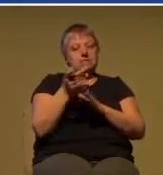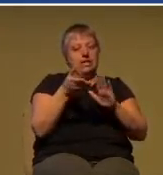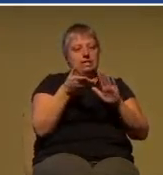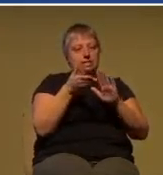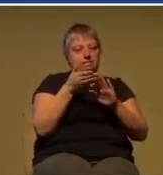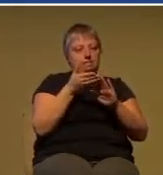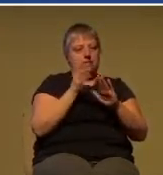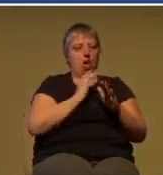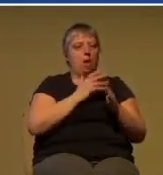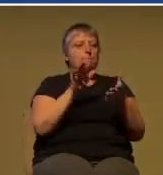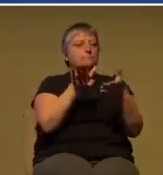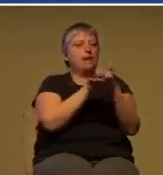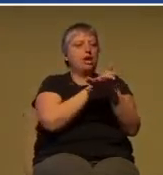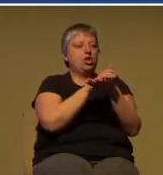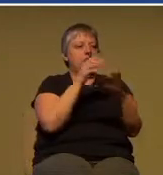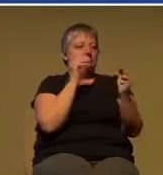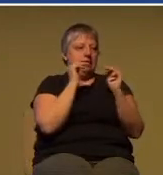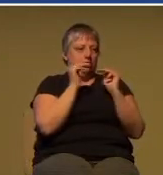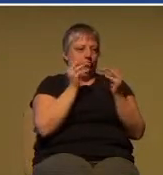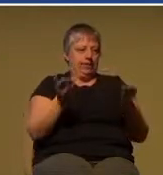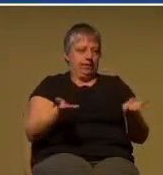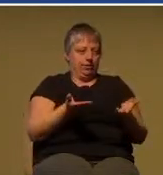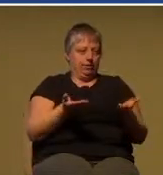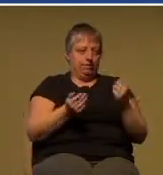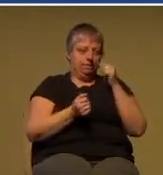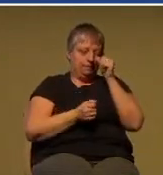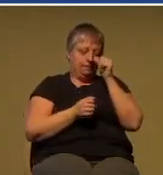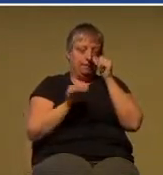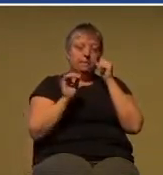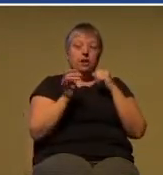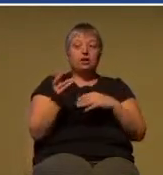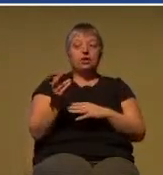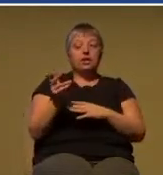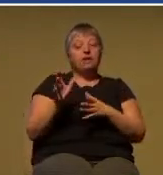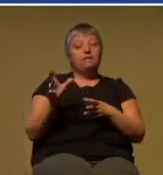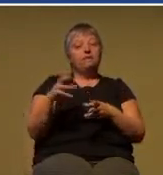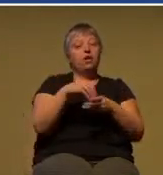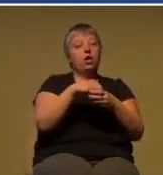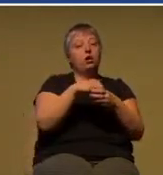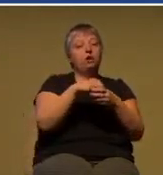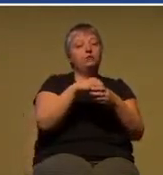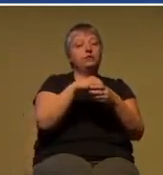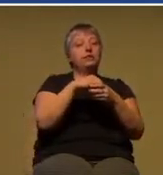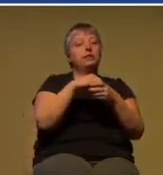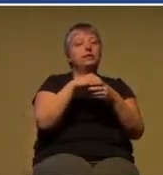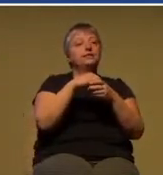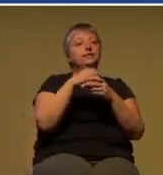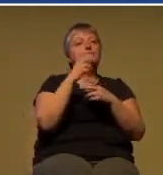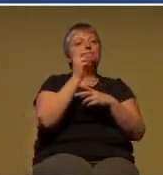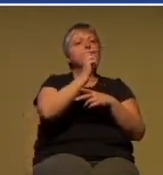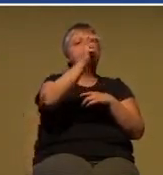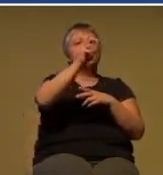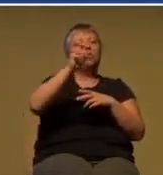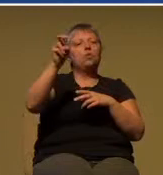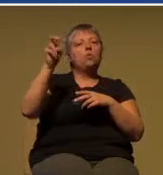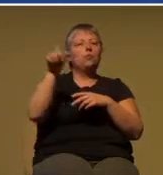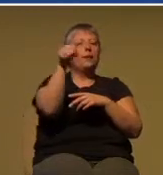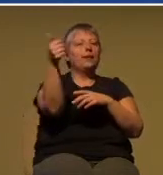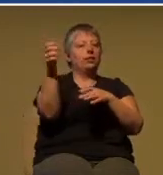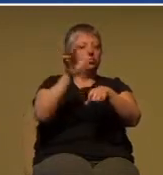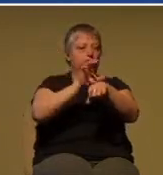at Maranatha. They're also involved in going to other churches